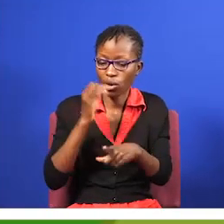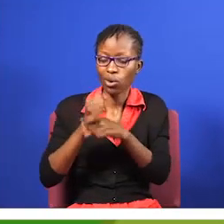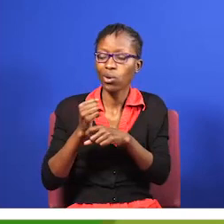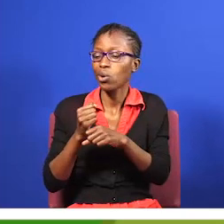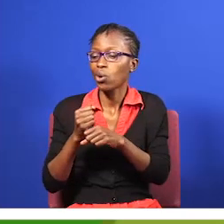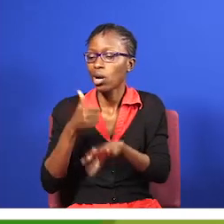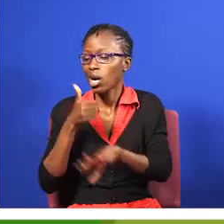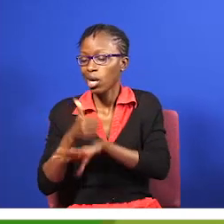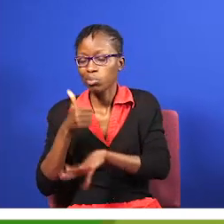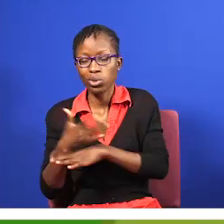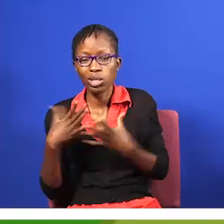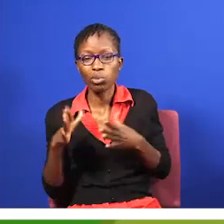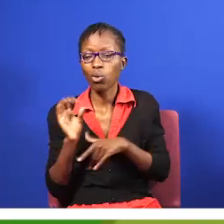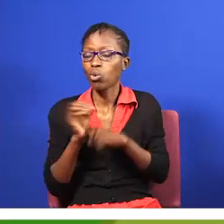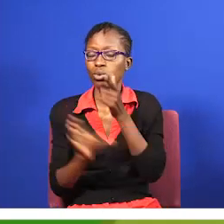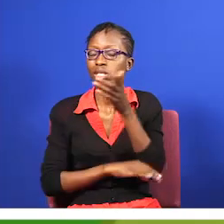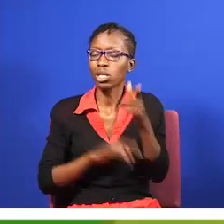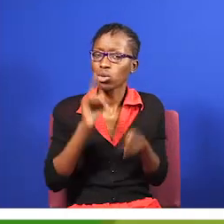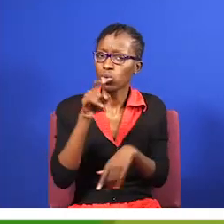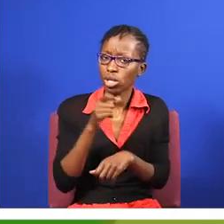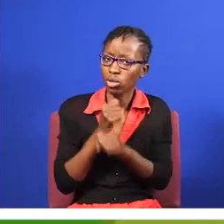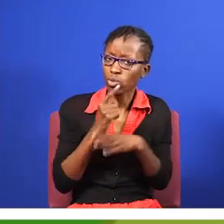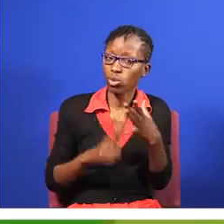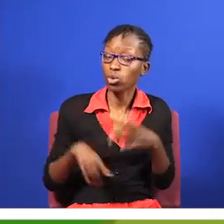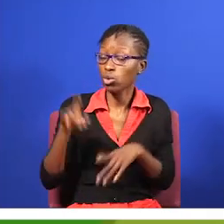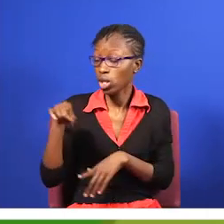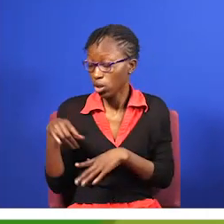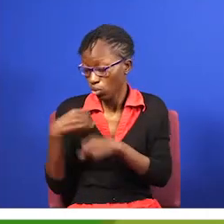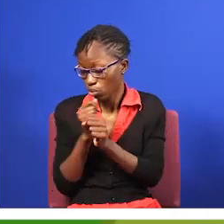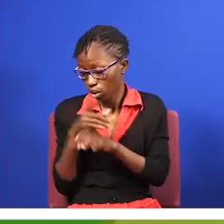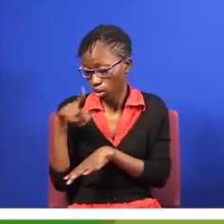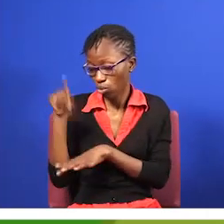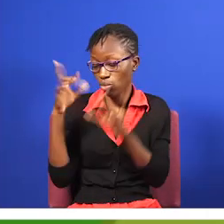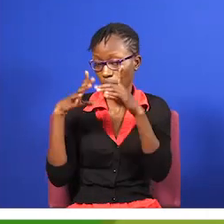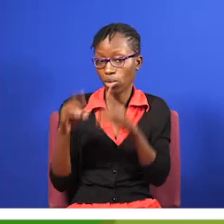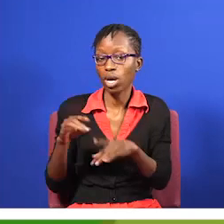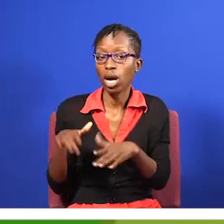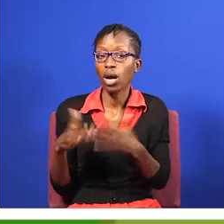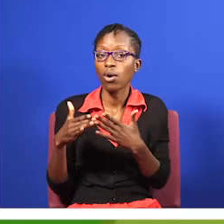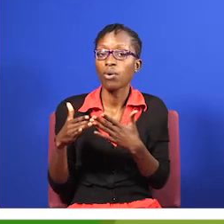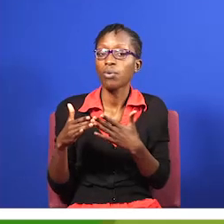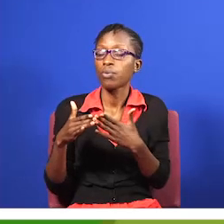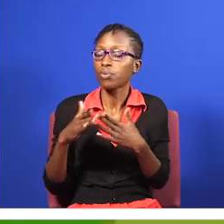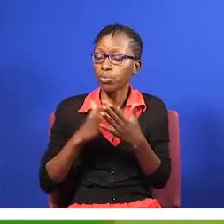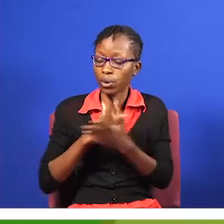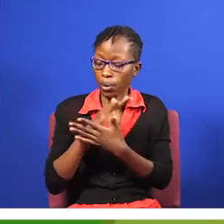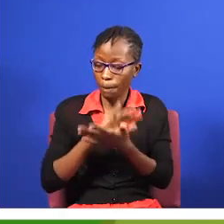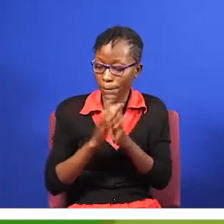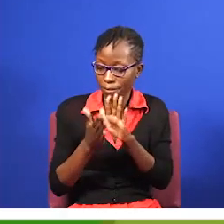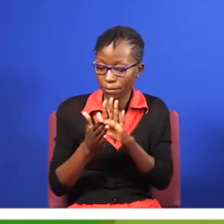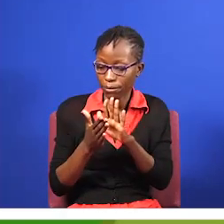abusing others or stealing? What should we do? We need to make the right choices by even becoming